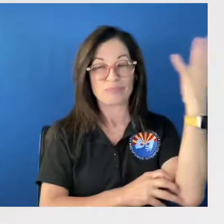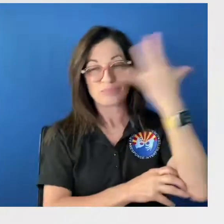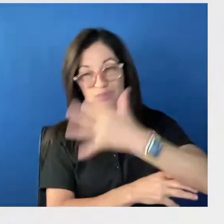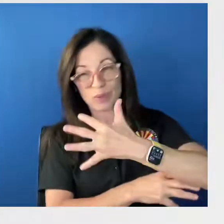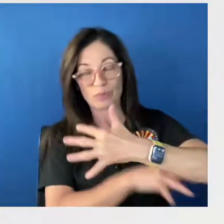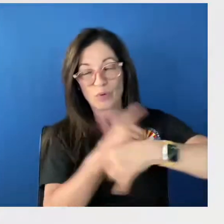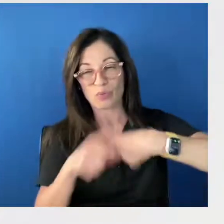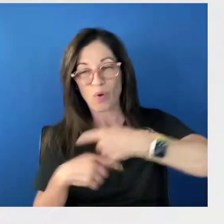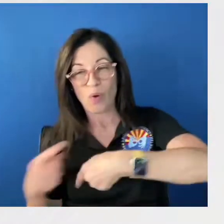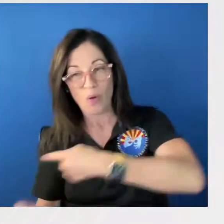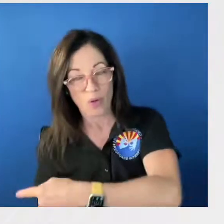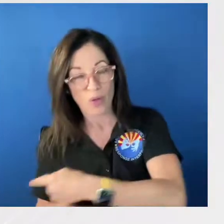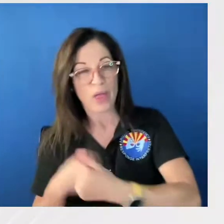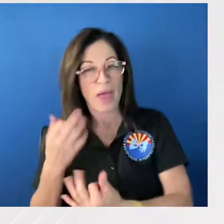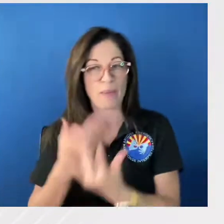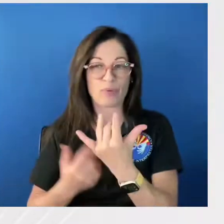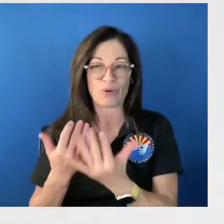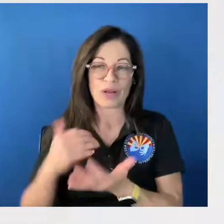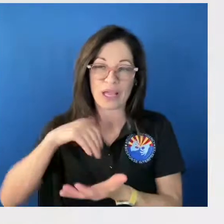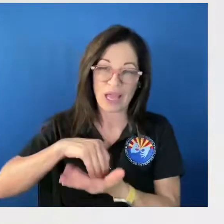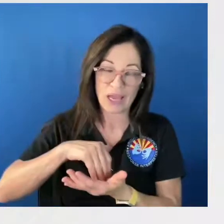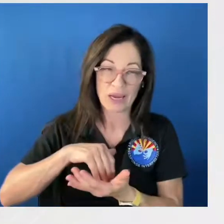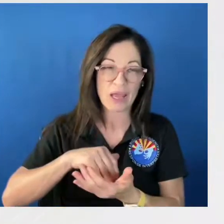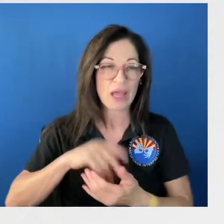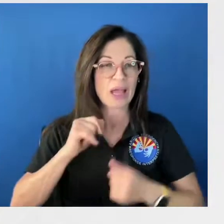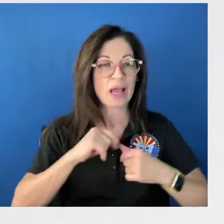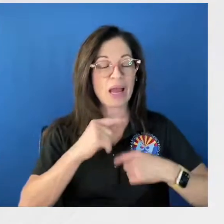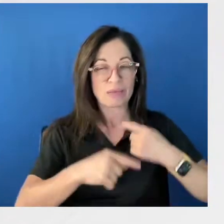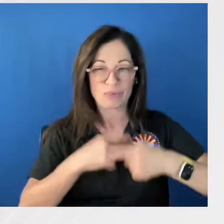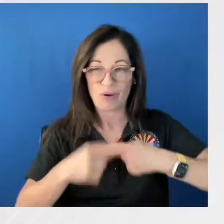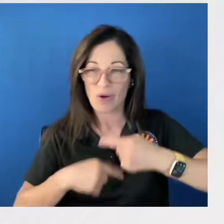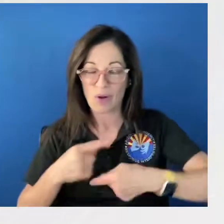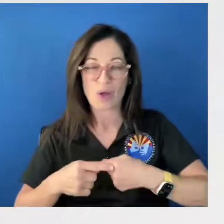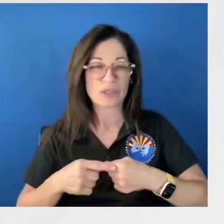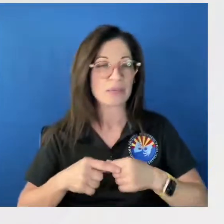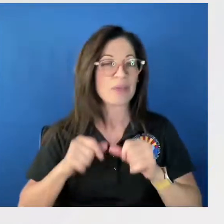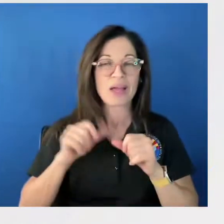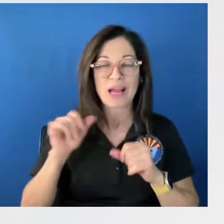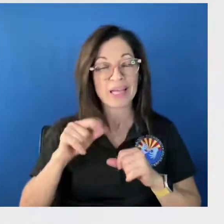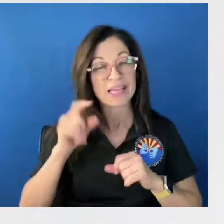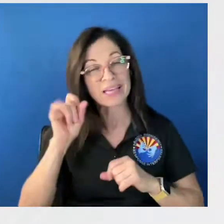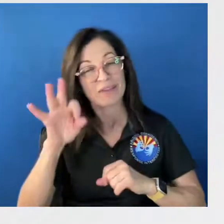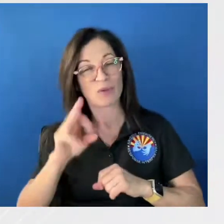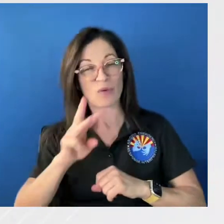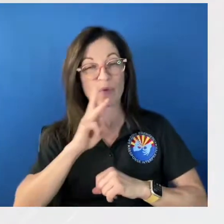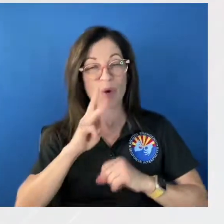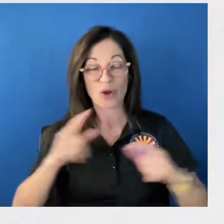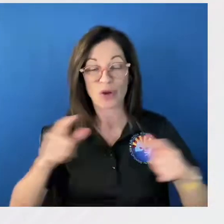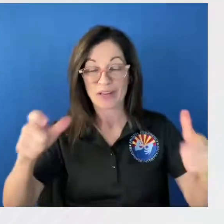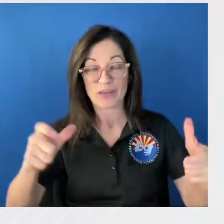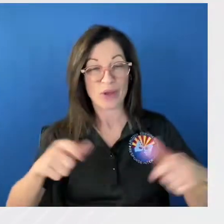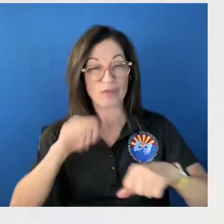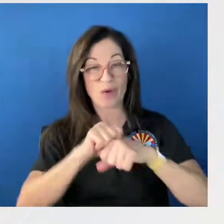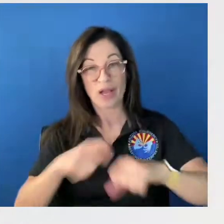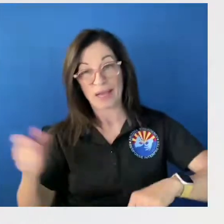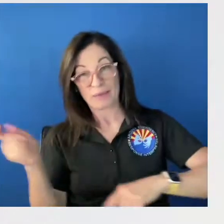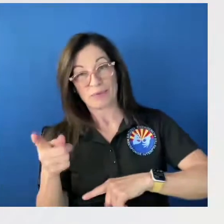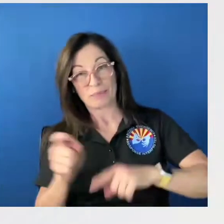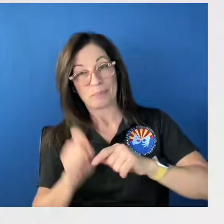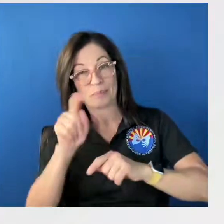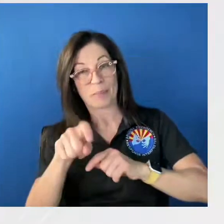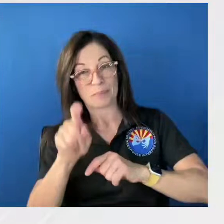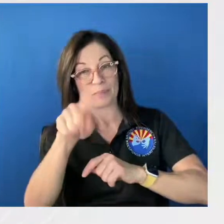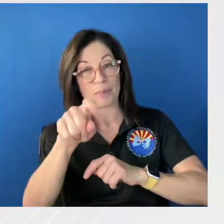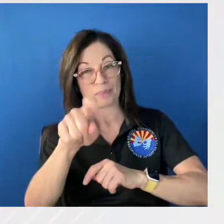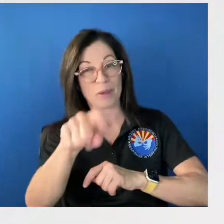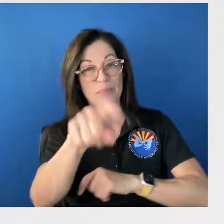back down. So it's kind of like a stone skipping across the water. It just keeps bouncing along, but it's fire in this time. As we come back around over here,